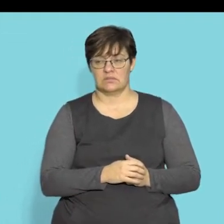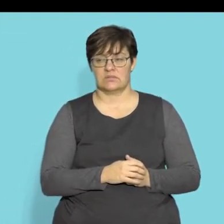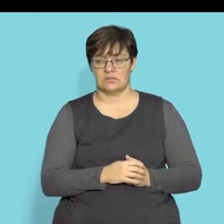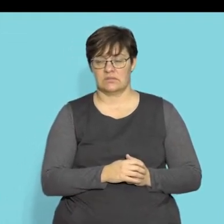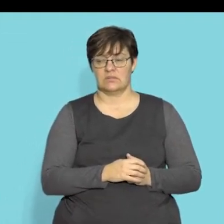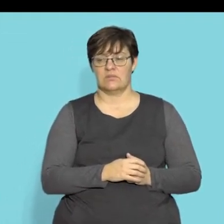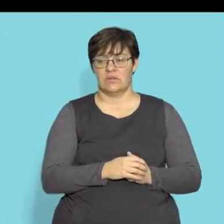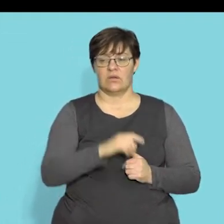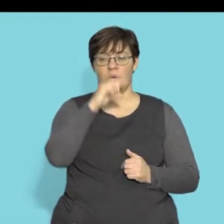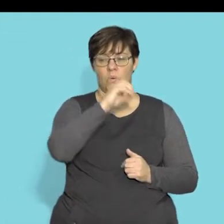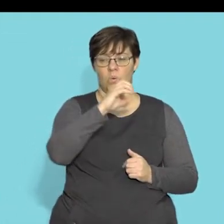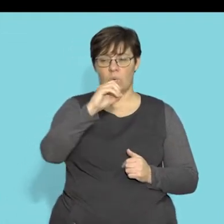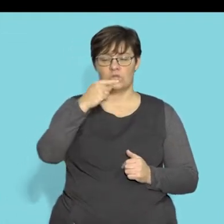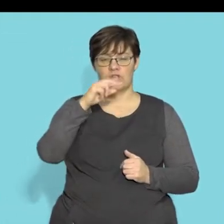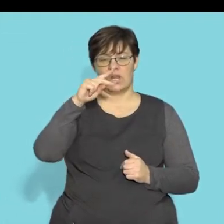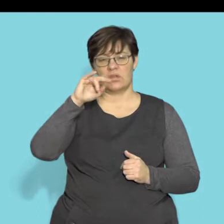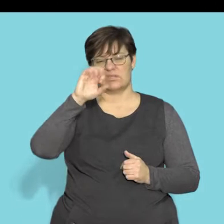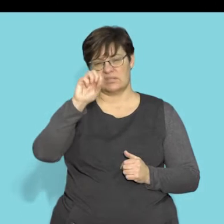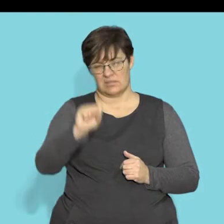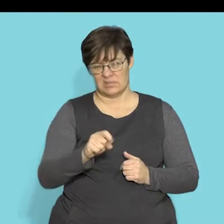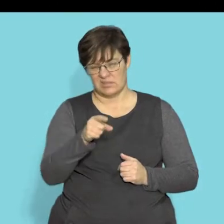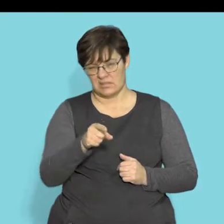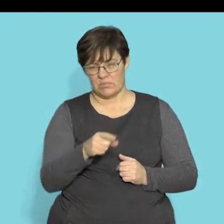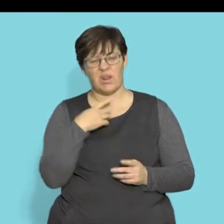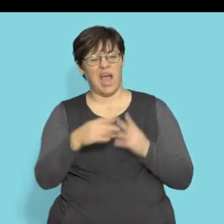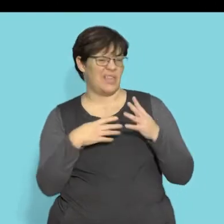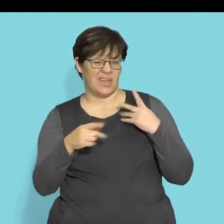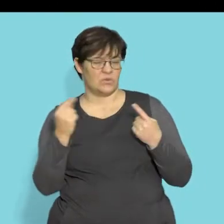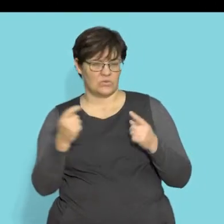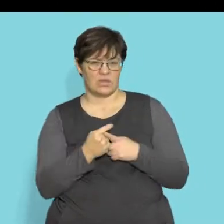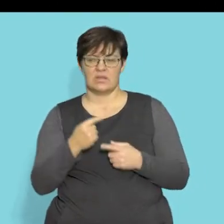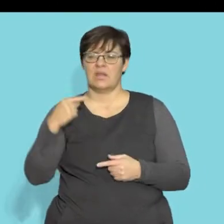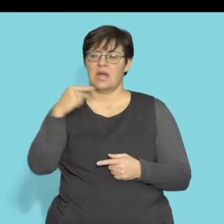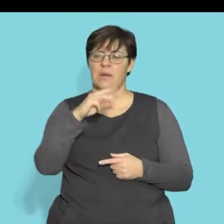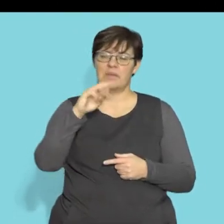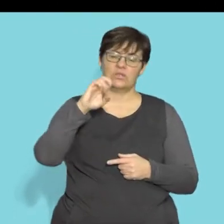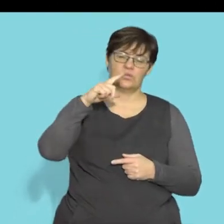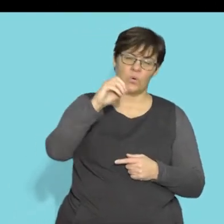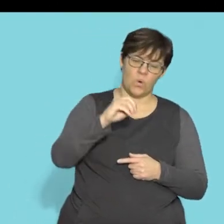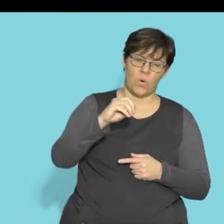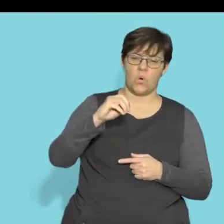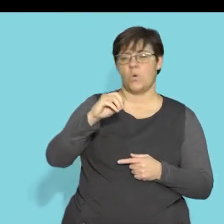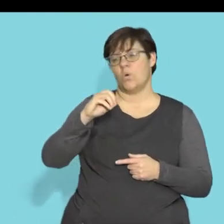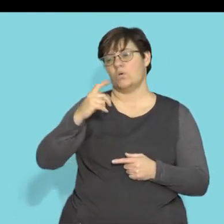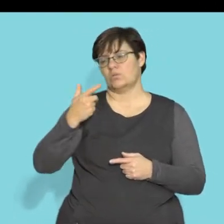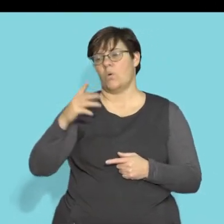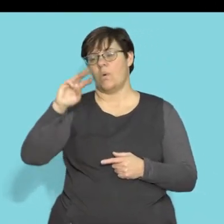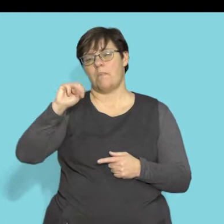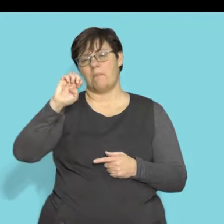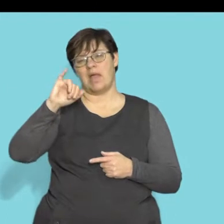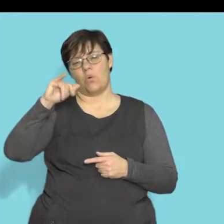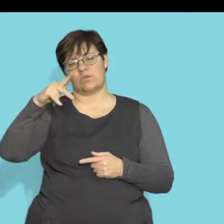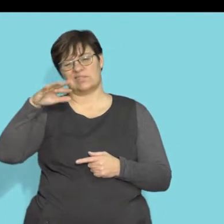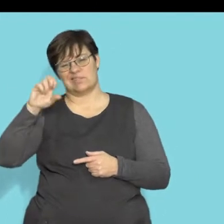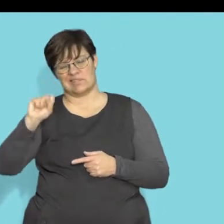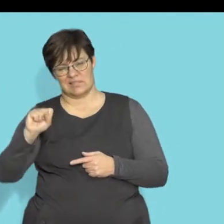using oogenesis. There are a few other terms that we can use to describe that, including gametogenesis or meiosis. So